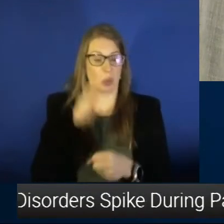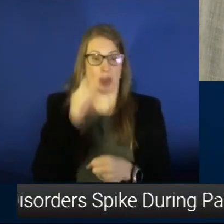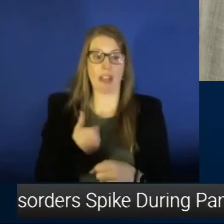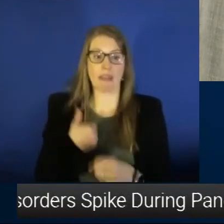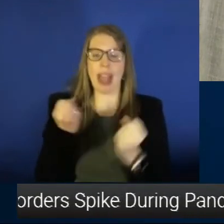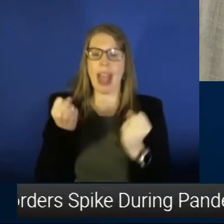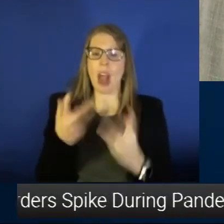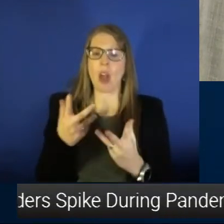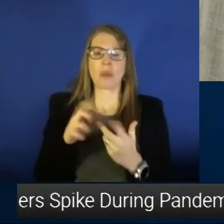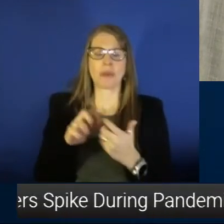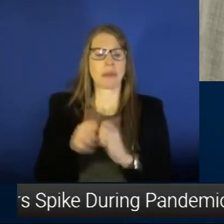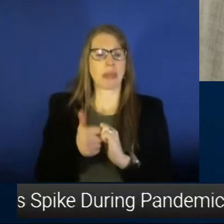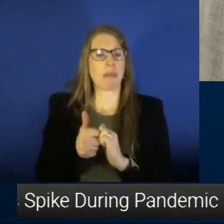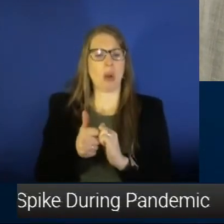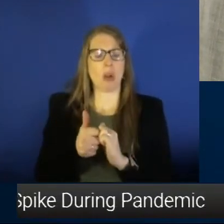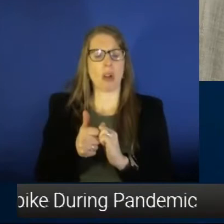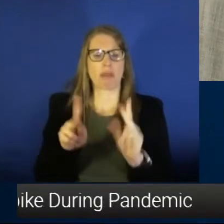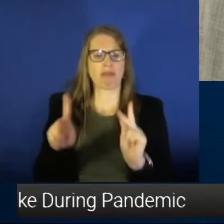some of your best advice?